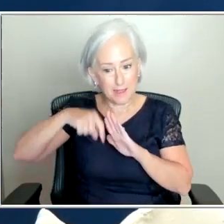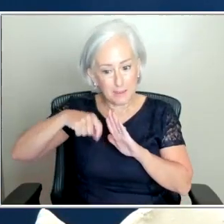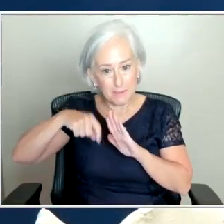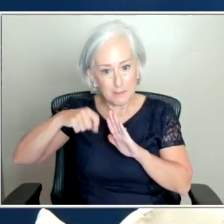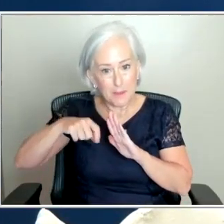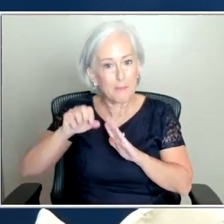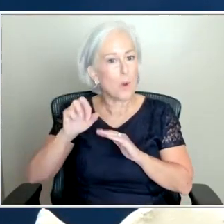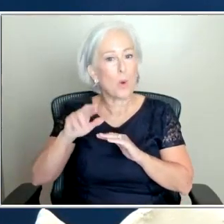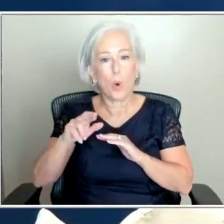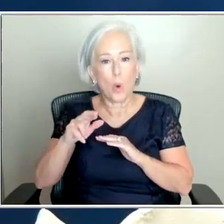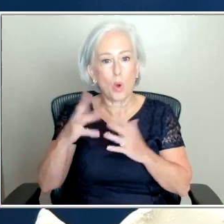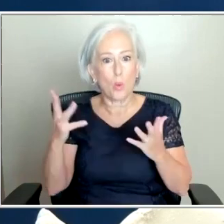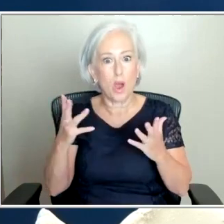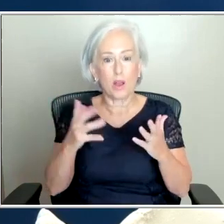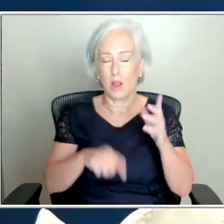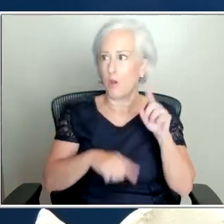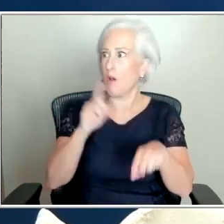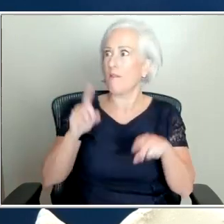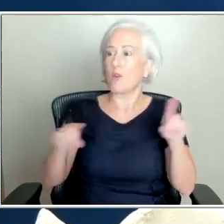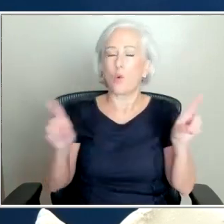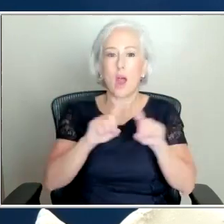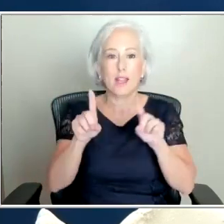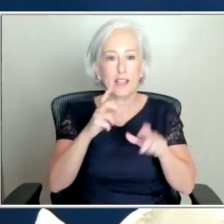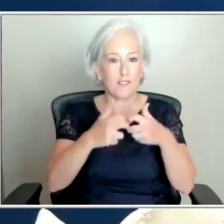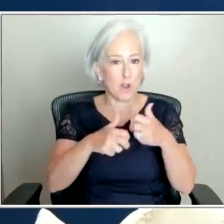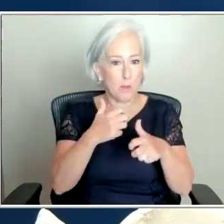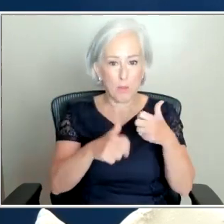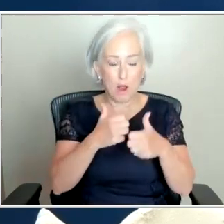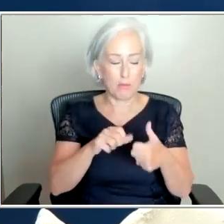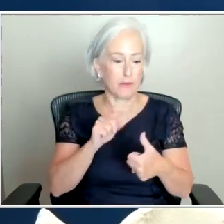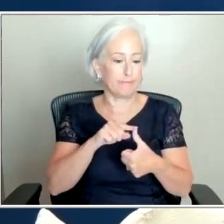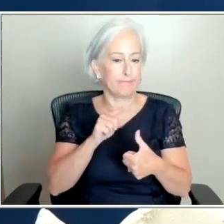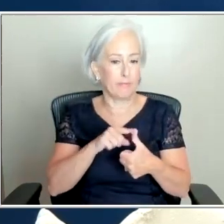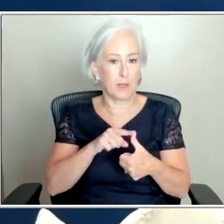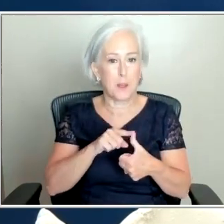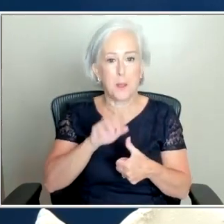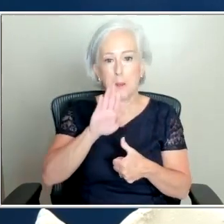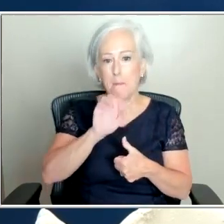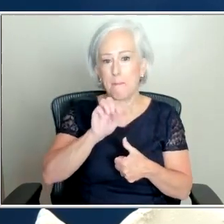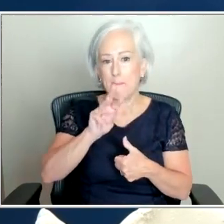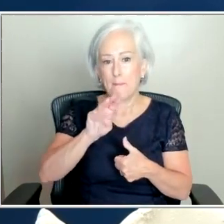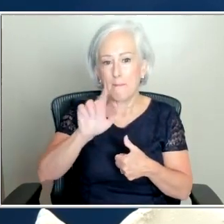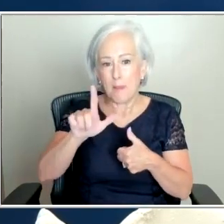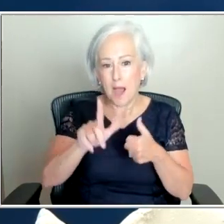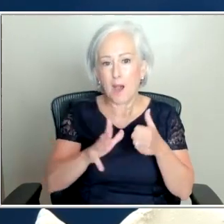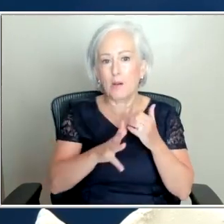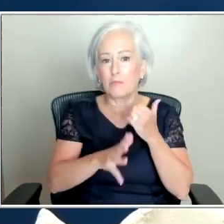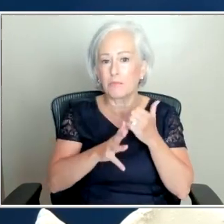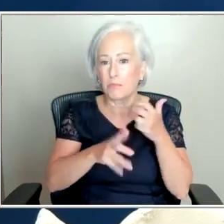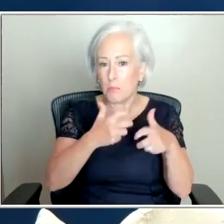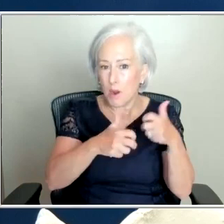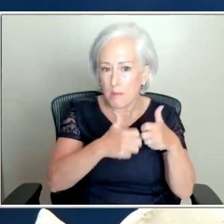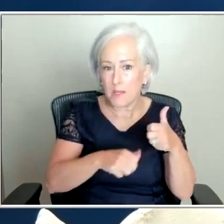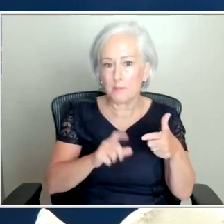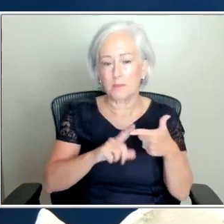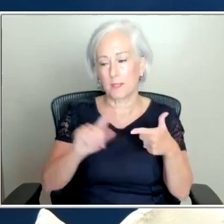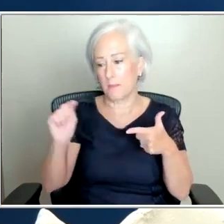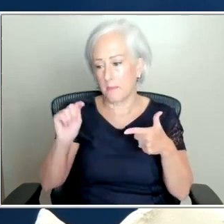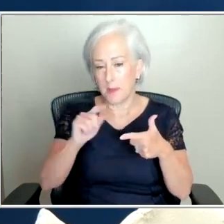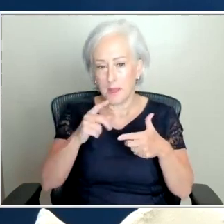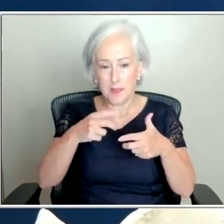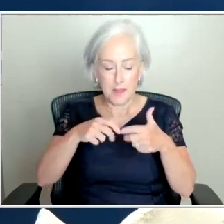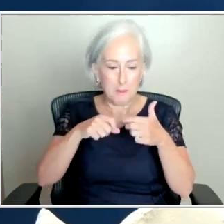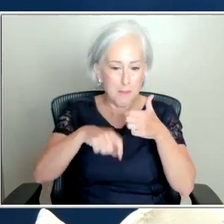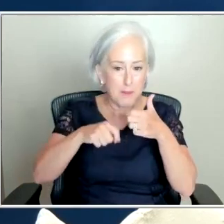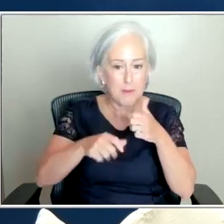floor contribute to. So they contribute to bowel continence and bladder continence. So if you have incontinence of either of those, that